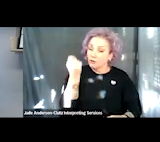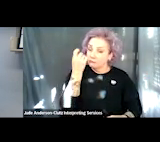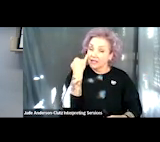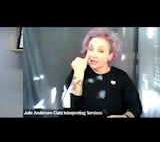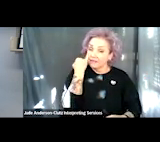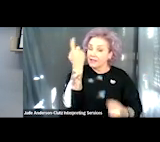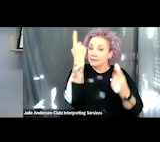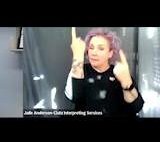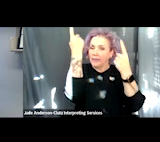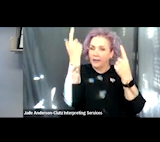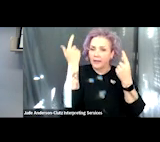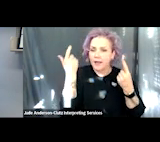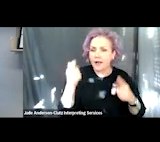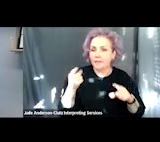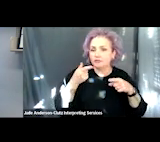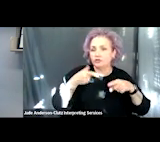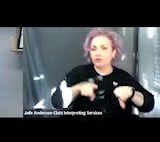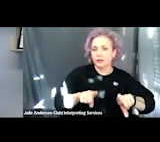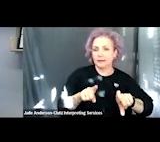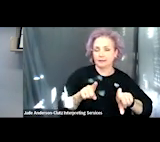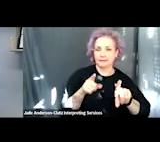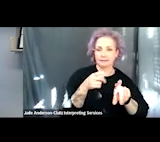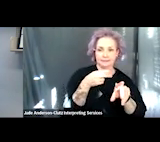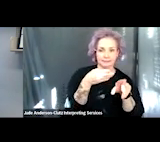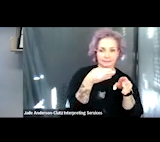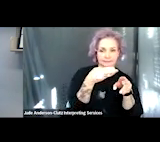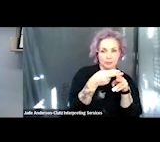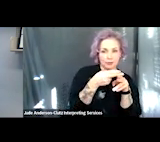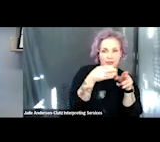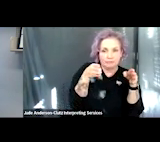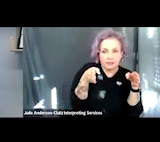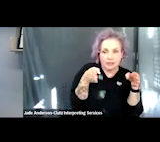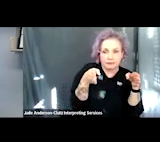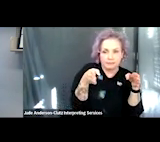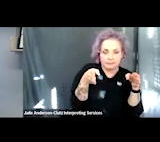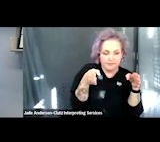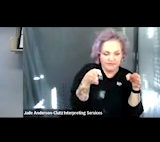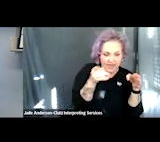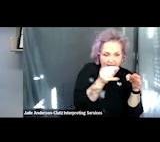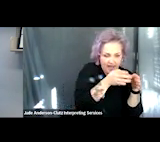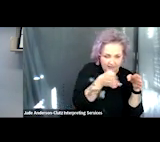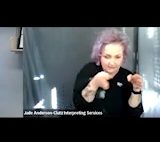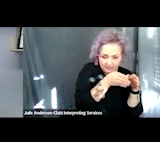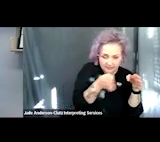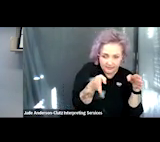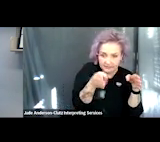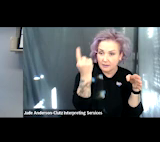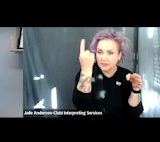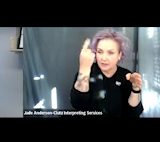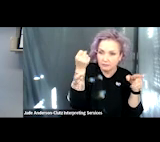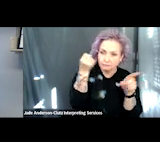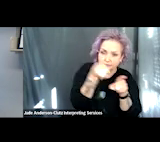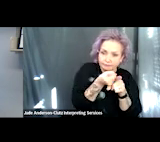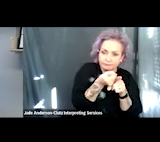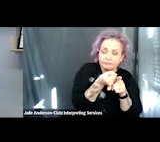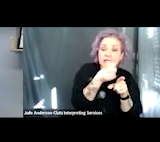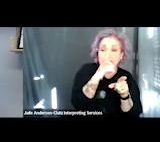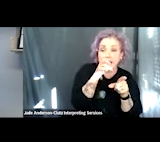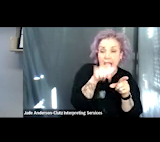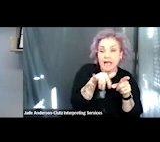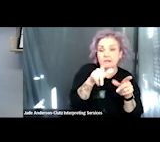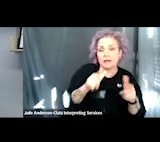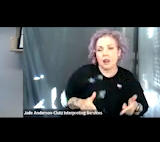irreversible events, then the effect of it can be seen or felt for a lifetime, basically. And